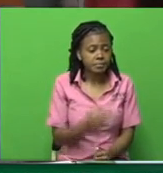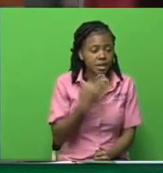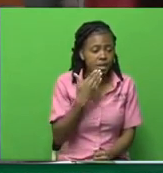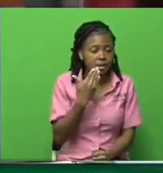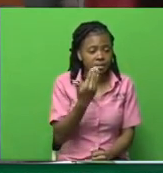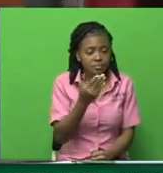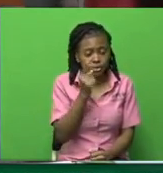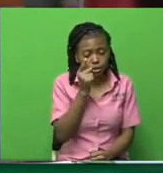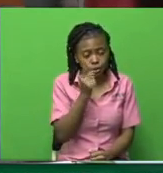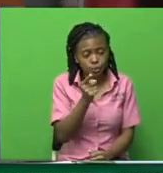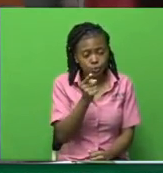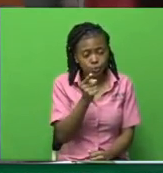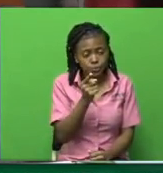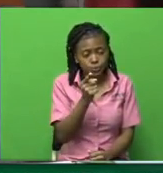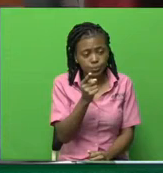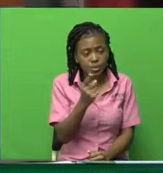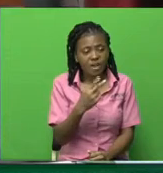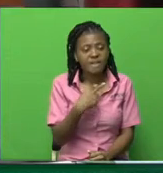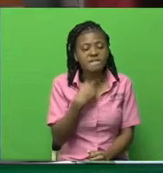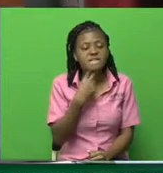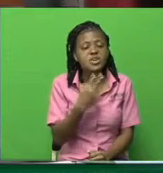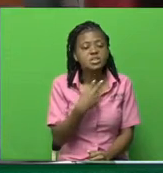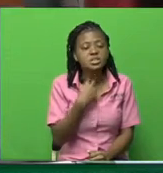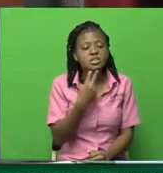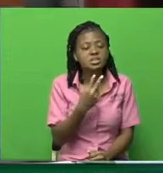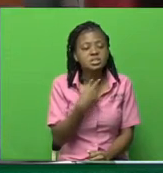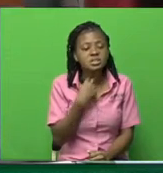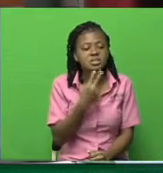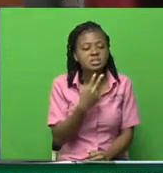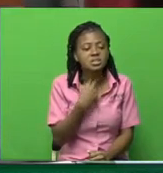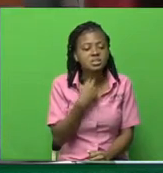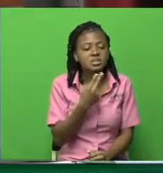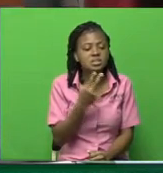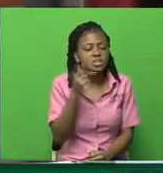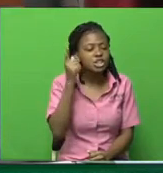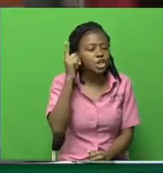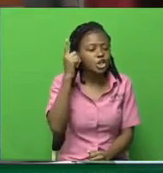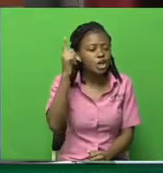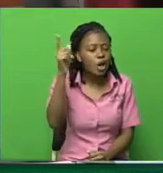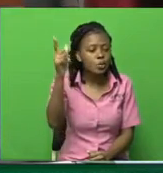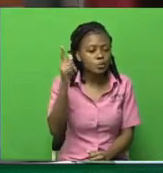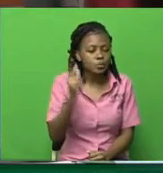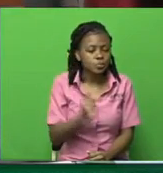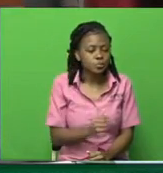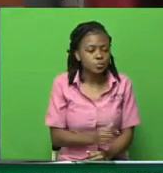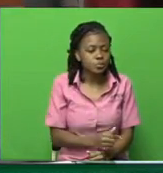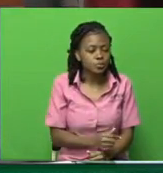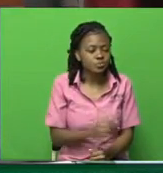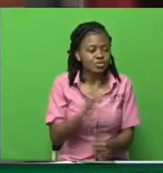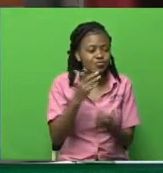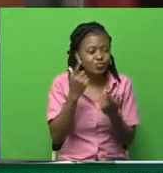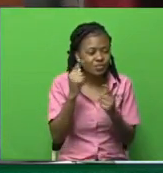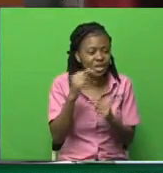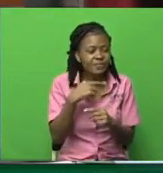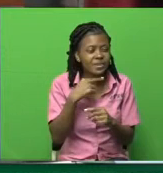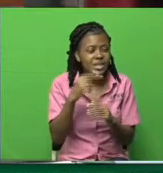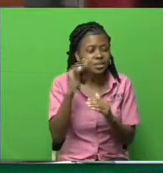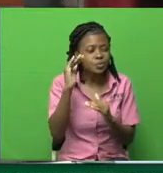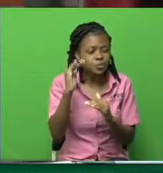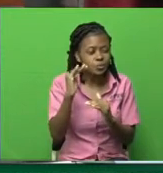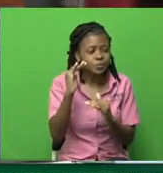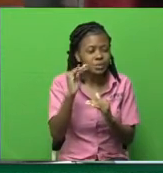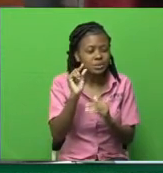your volume okay um I know you have a full voice but you have to try and audit your volume